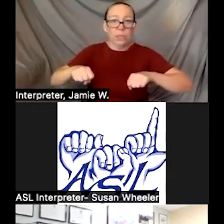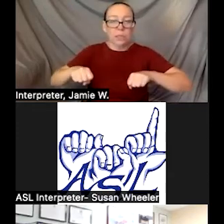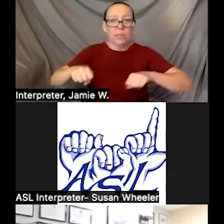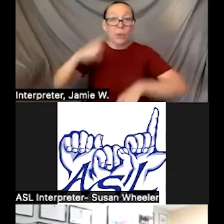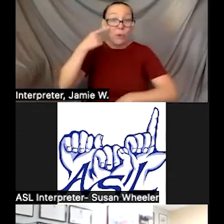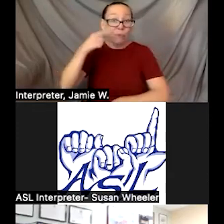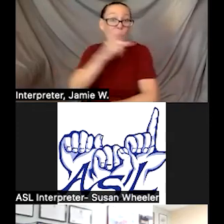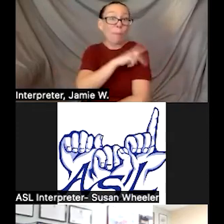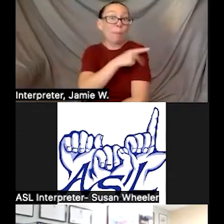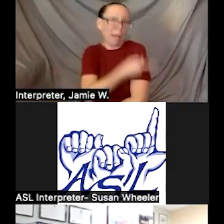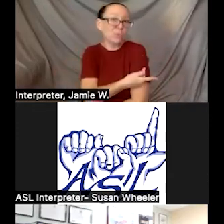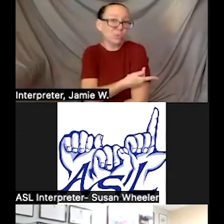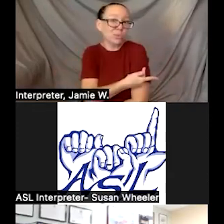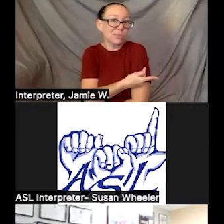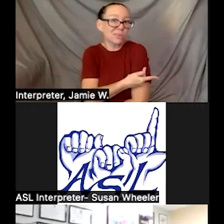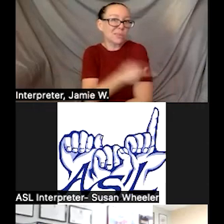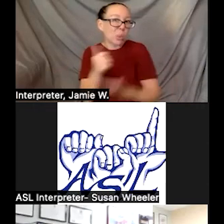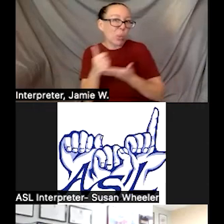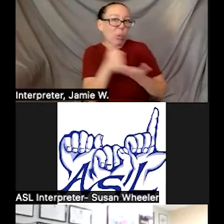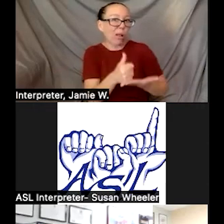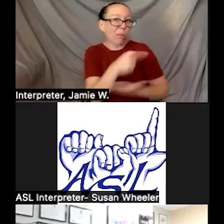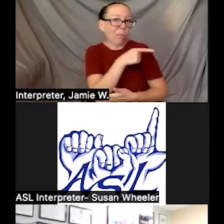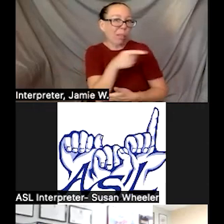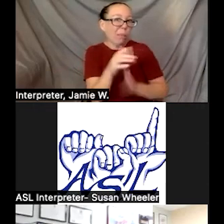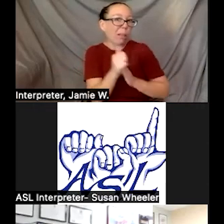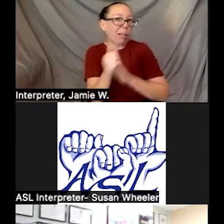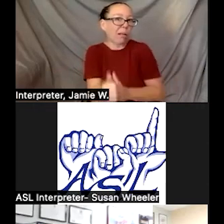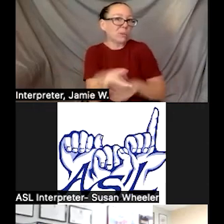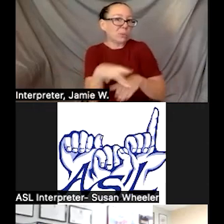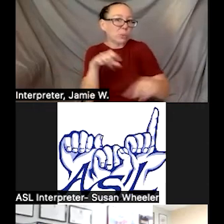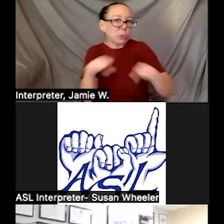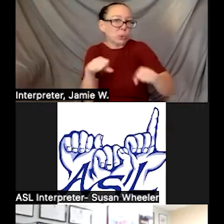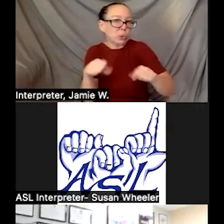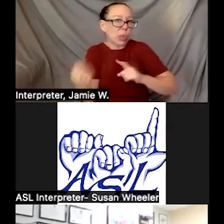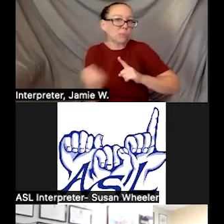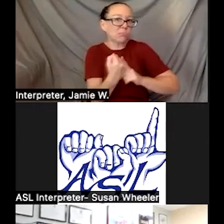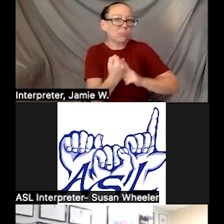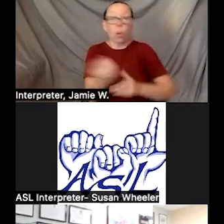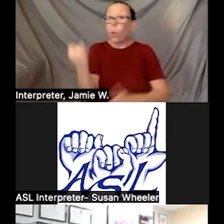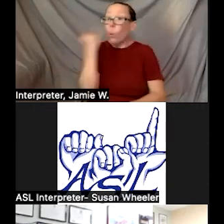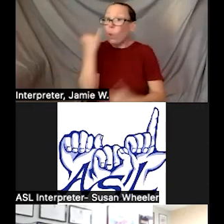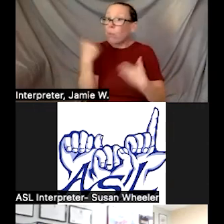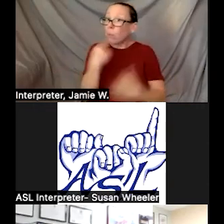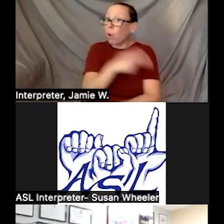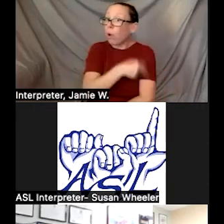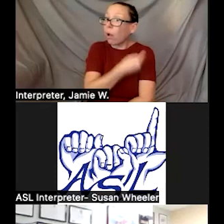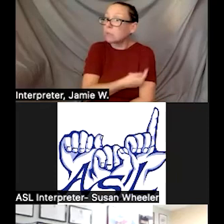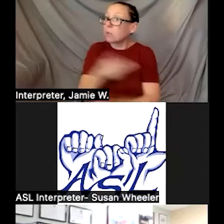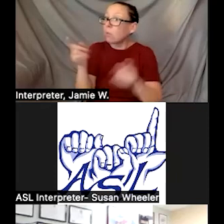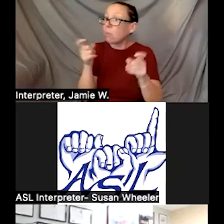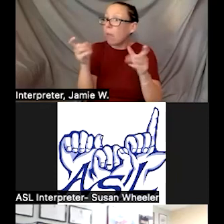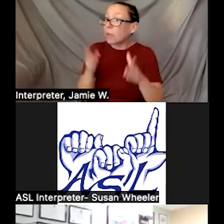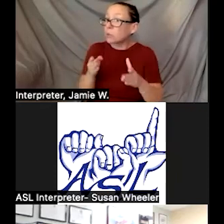patients, et cetera, and just make sure that. Yeah, that would be helpful if there's a hospital manager in particular that